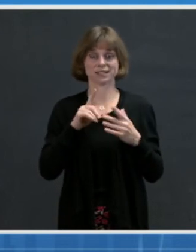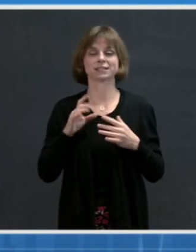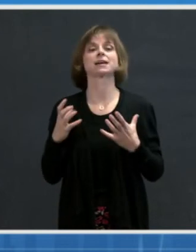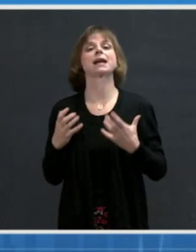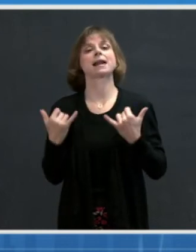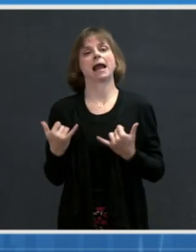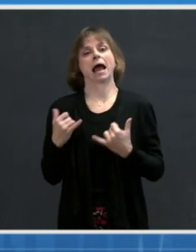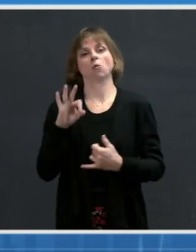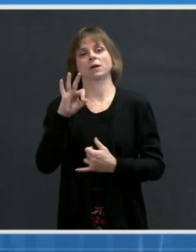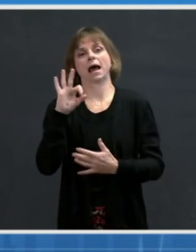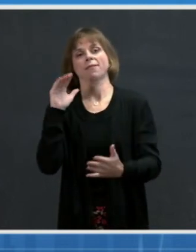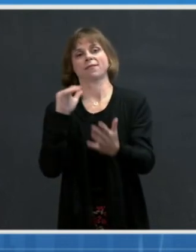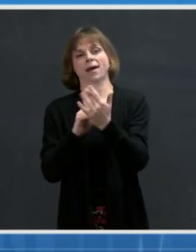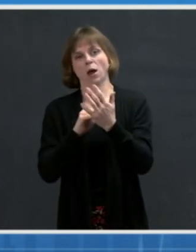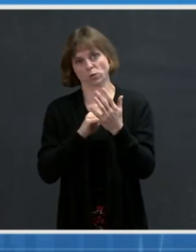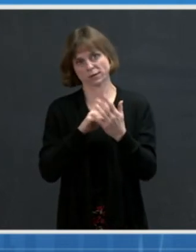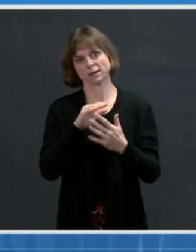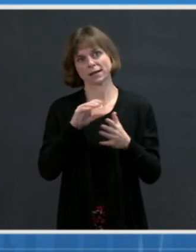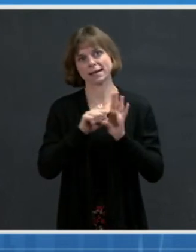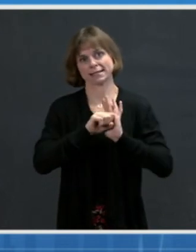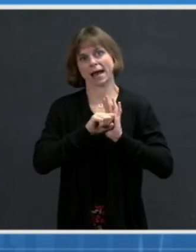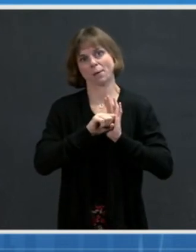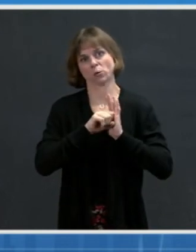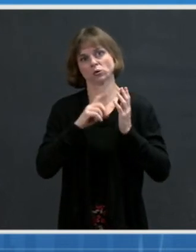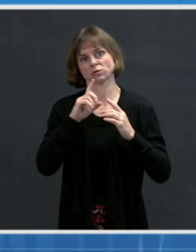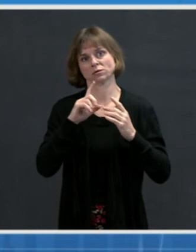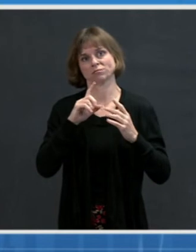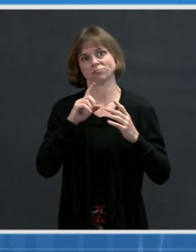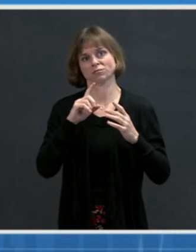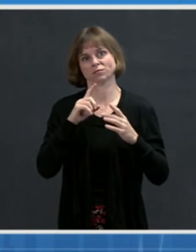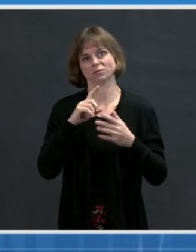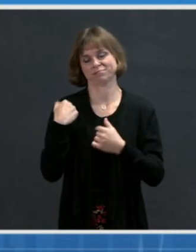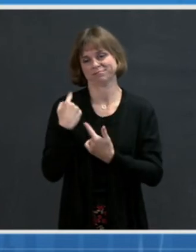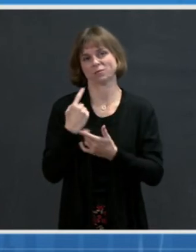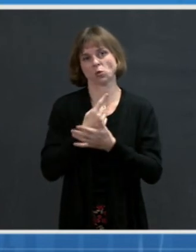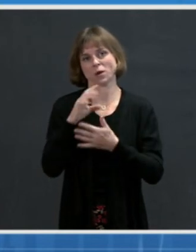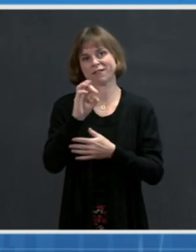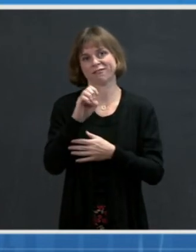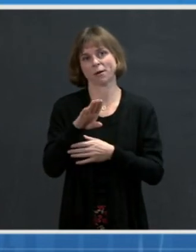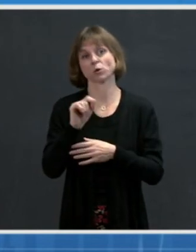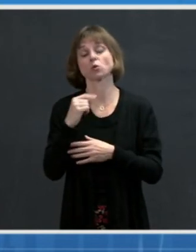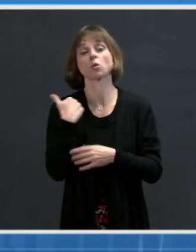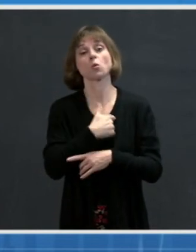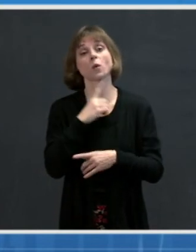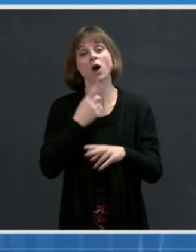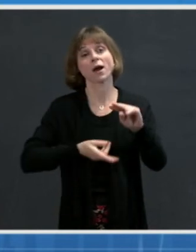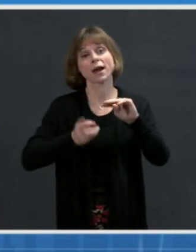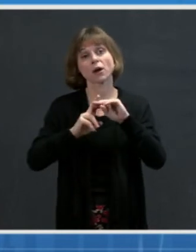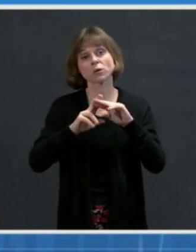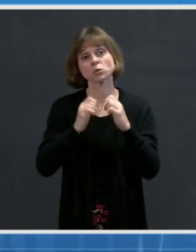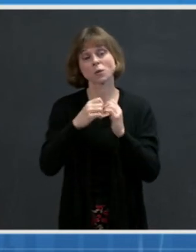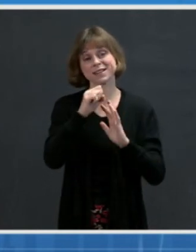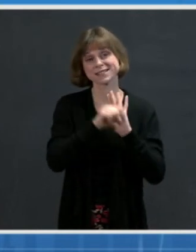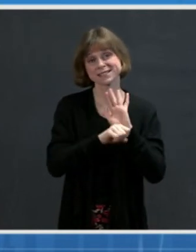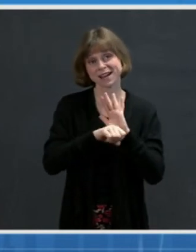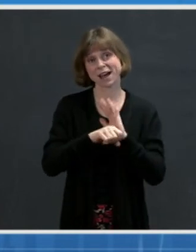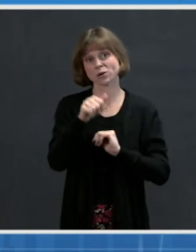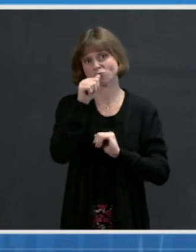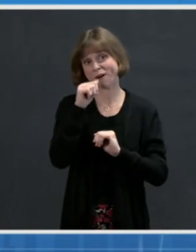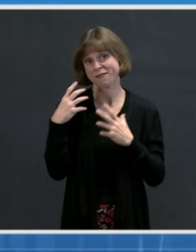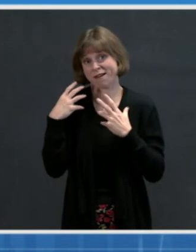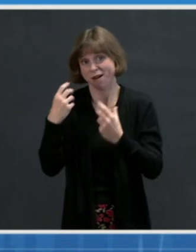samples as of the week of February 20th. We are continuing to increase this pace with our state public health and private lab partners